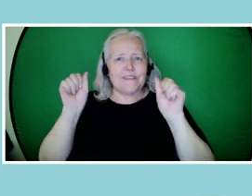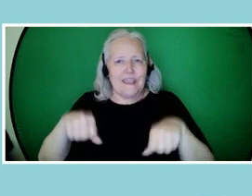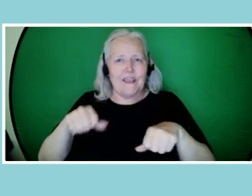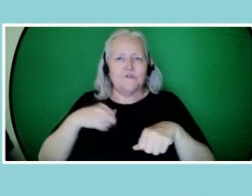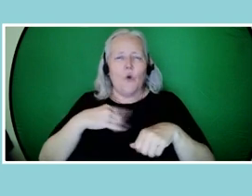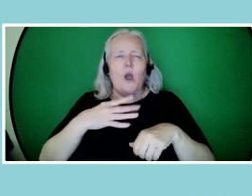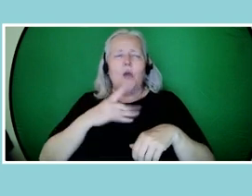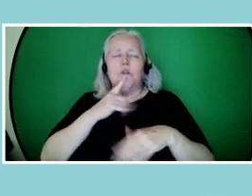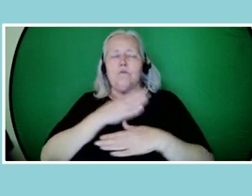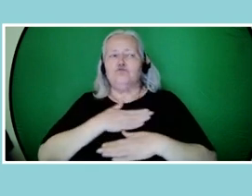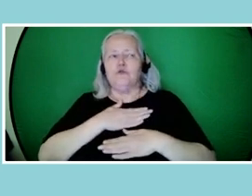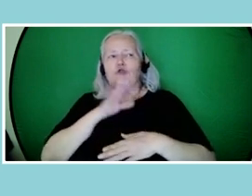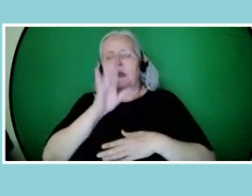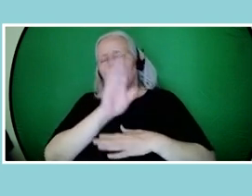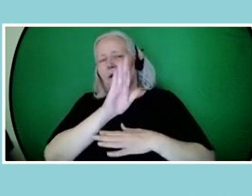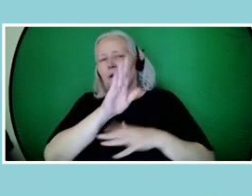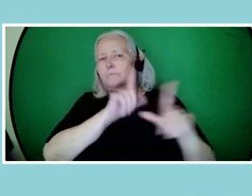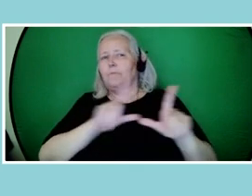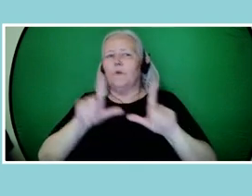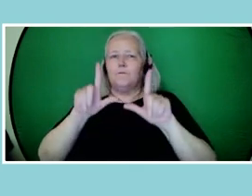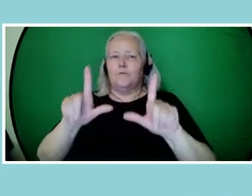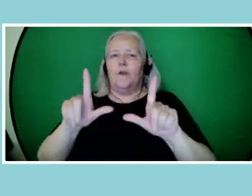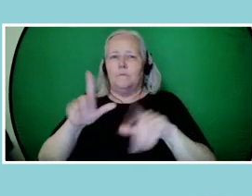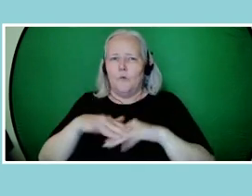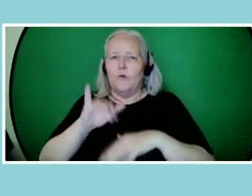Daryl. Next slide.